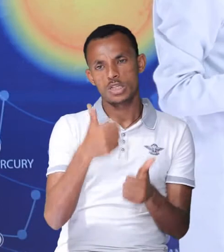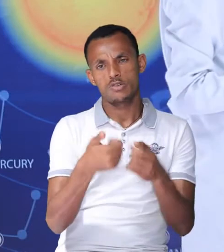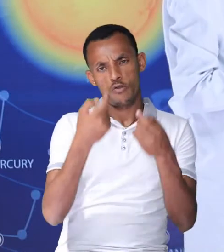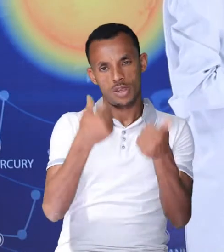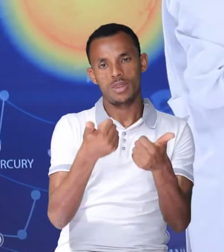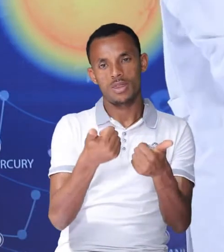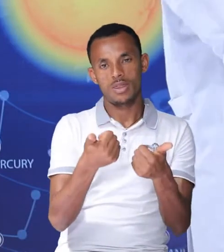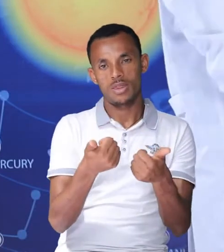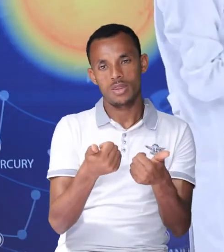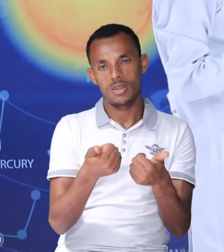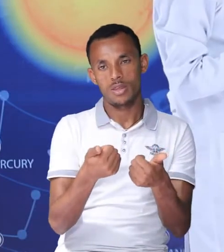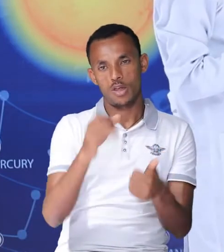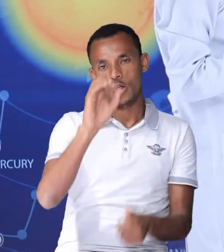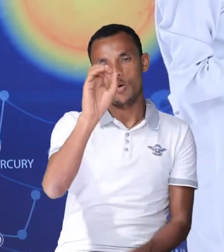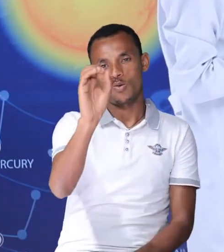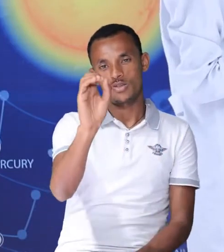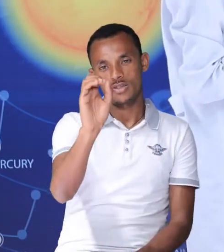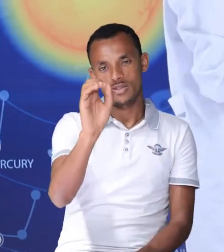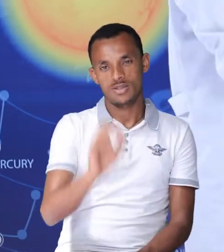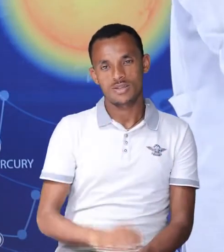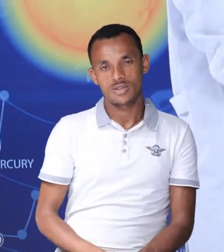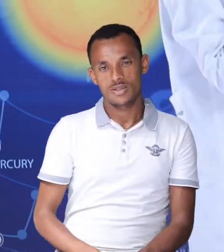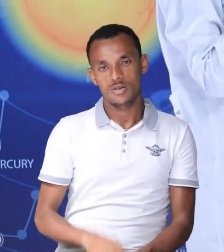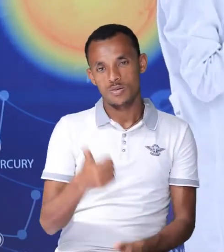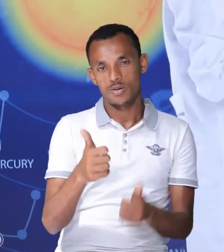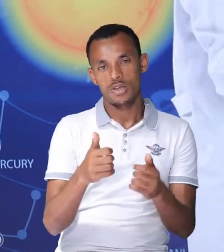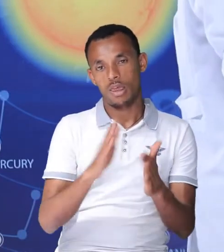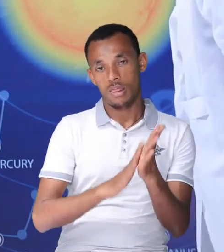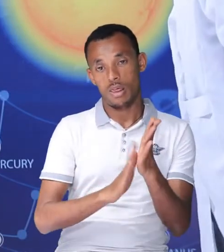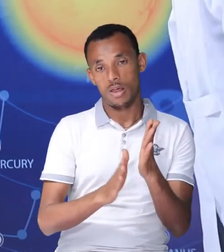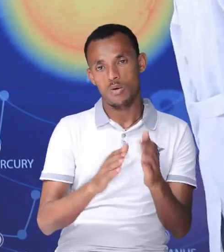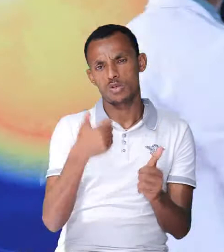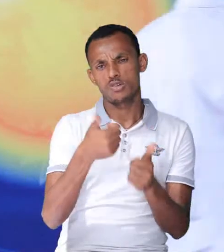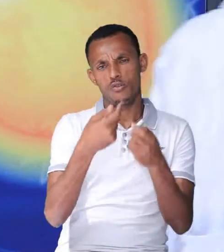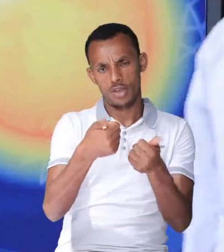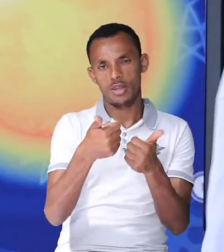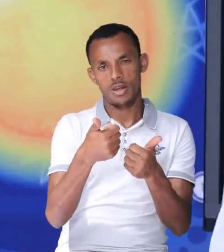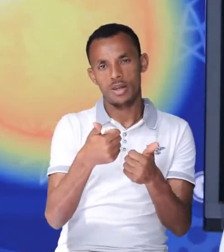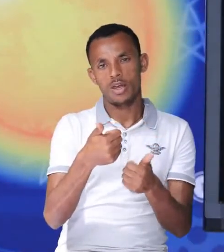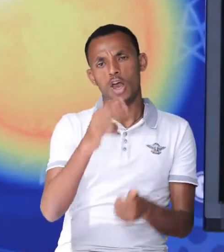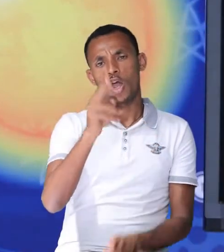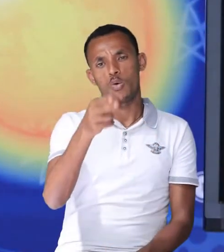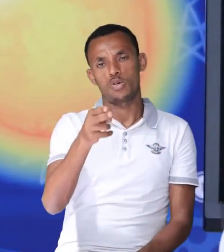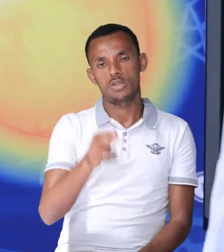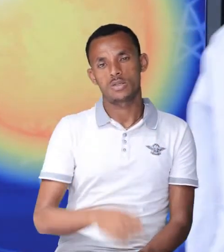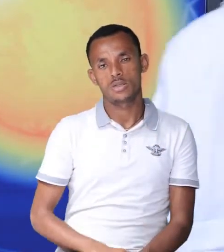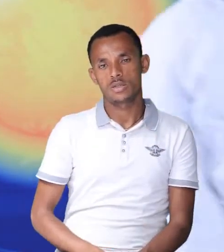faster? Oxygen, okay? Which diffuses faster? Sorry. Which diffuses faster? Which is hydrogen.